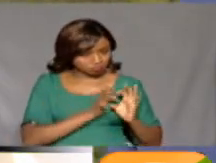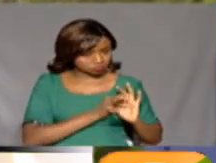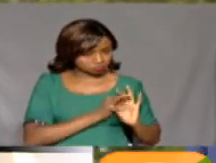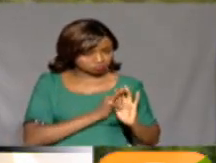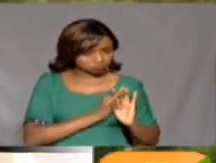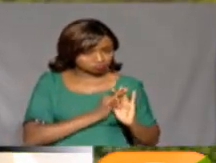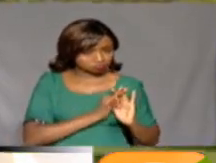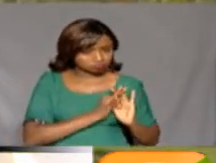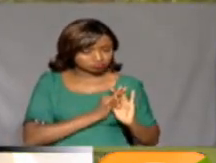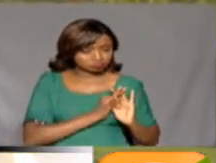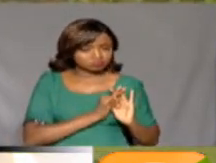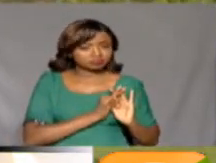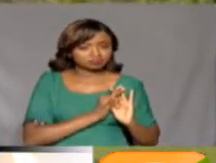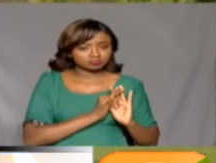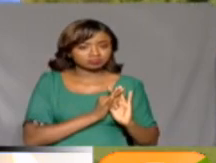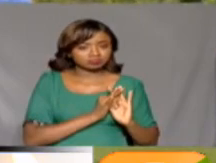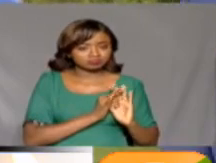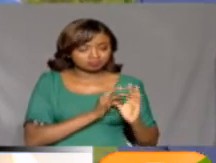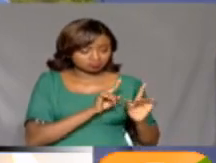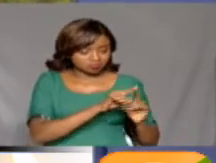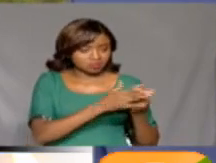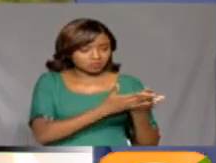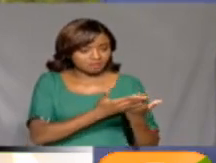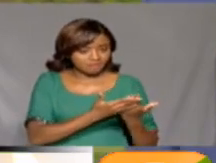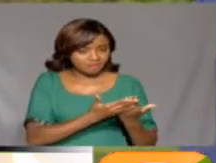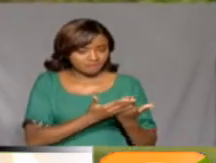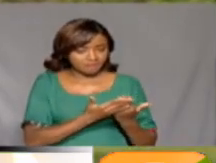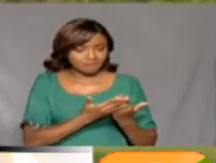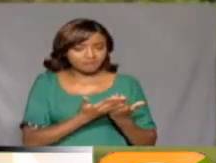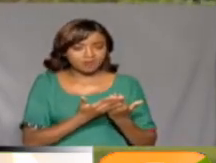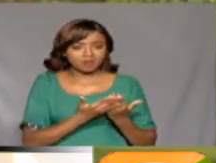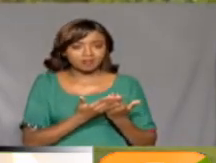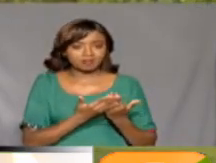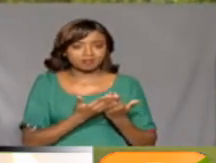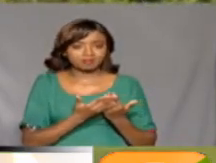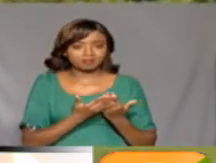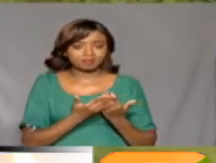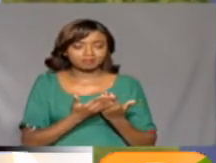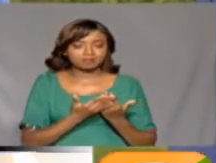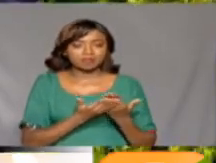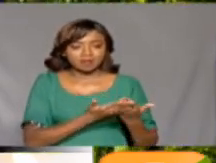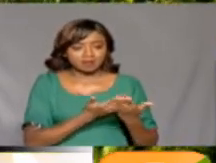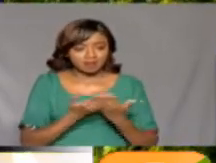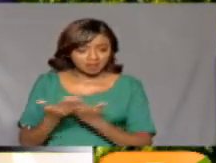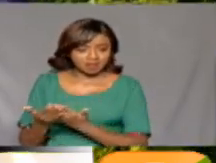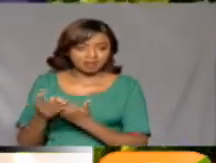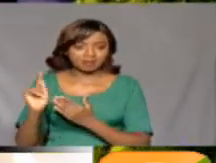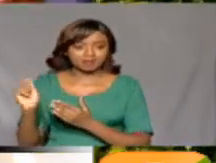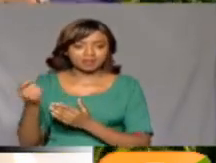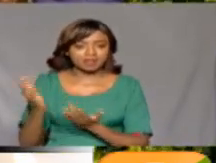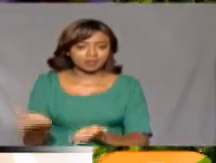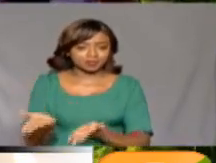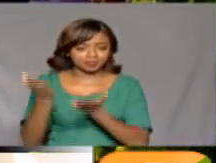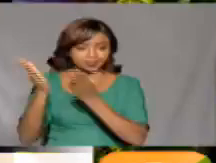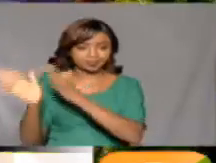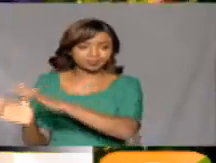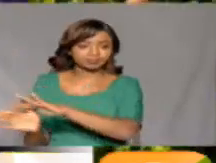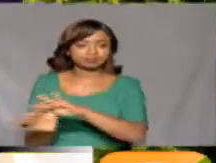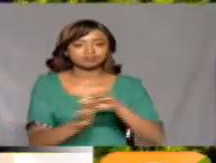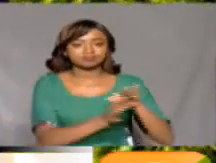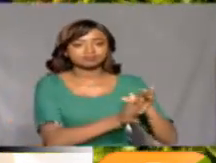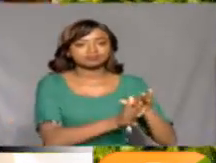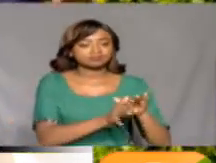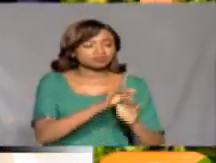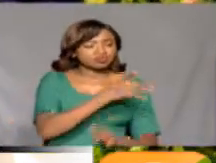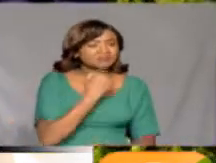and a man who contributed immensely to what Kenya is today. I'm curious to hear from you. You've talked about who he